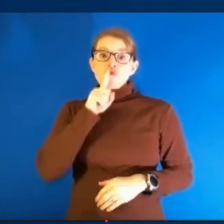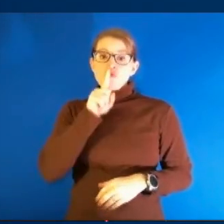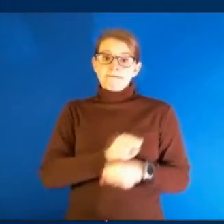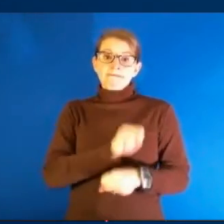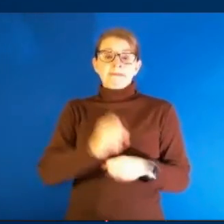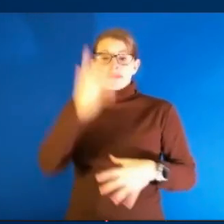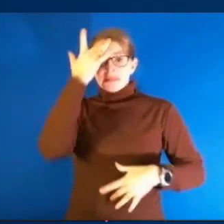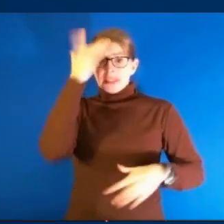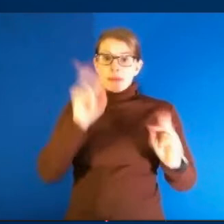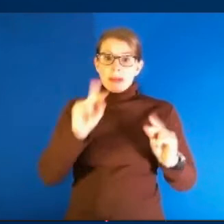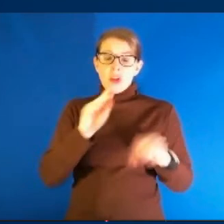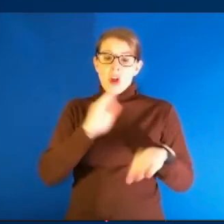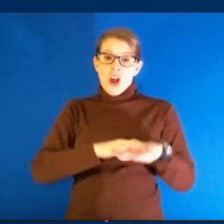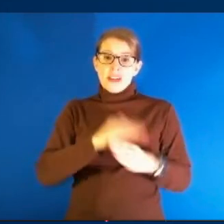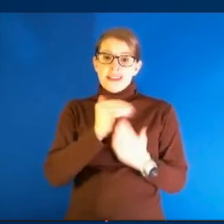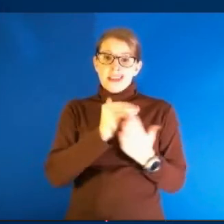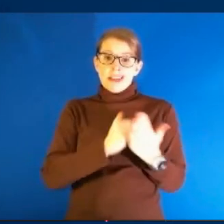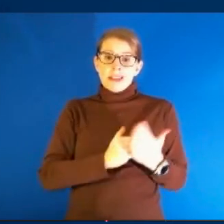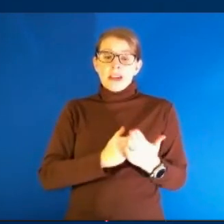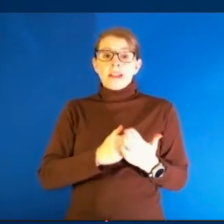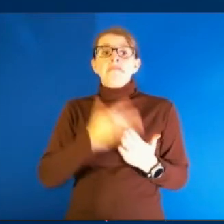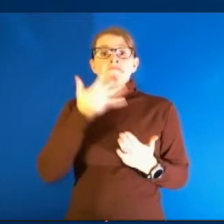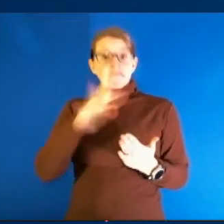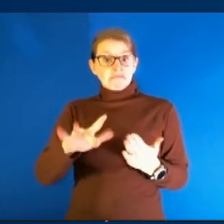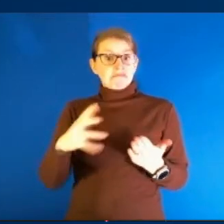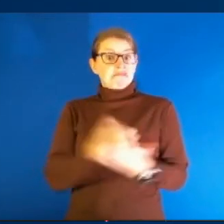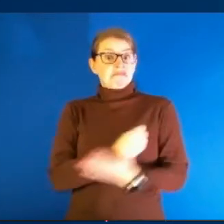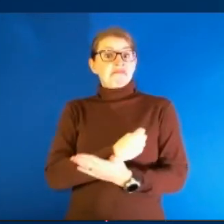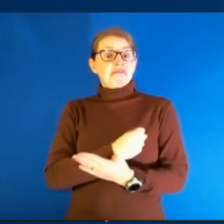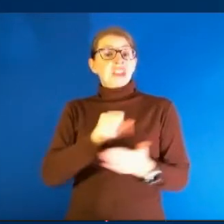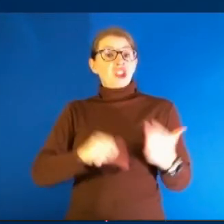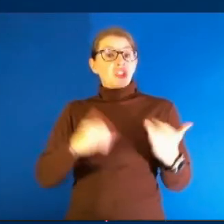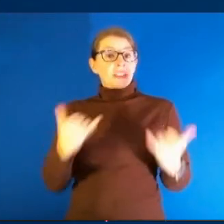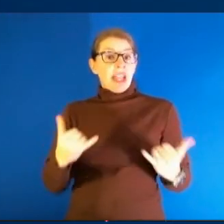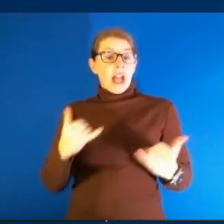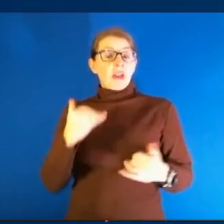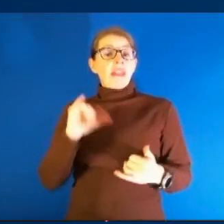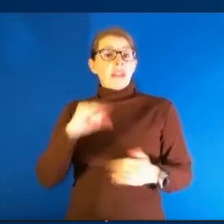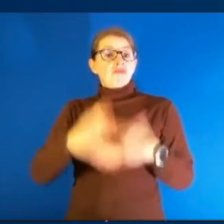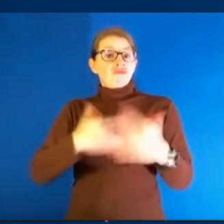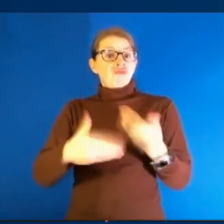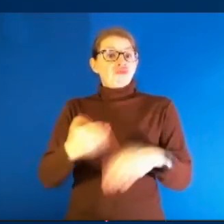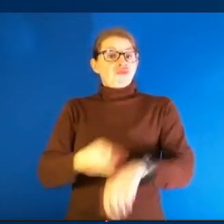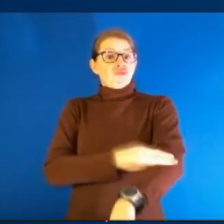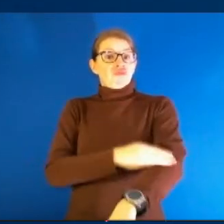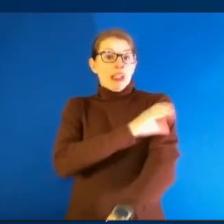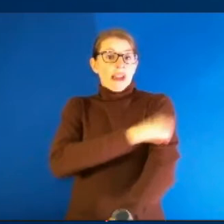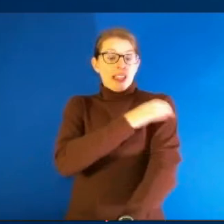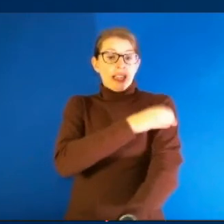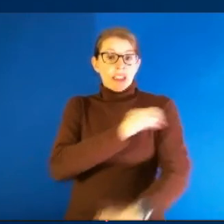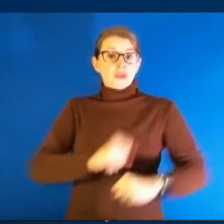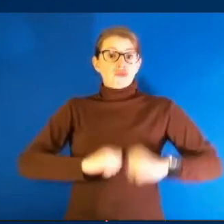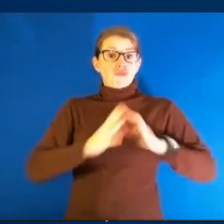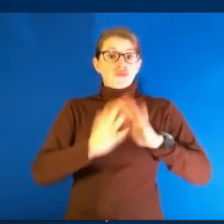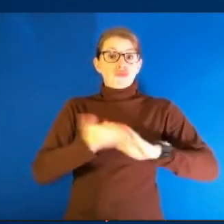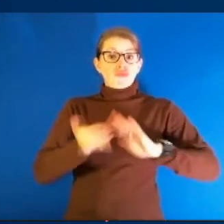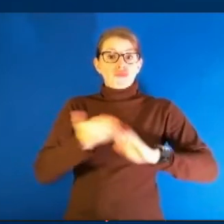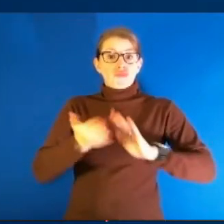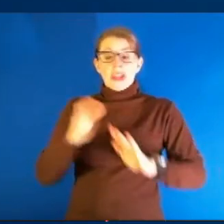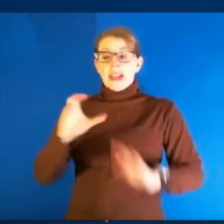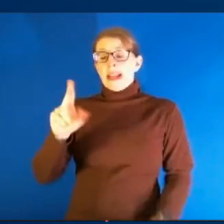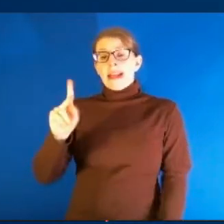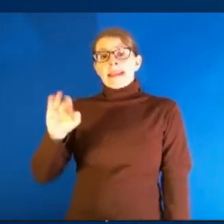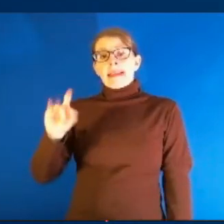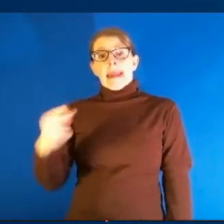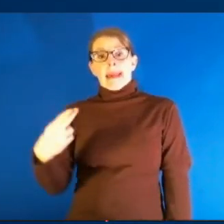But fortunately, we were able to do those surgeries now, so that's going a lot better. Our clinics are ramping back up. Keith can talk about that because he's been